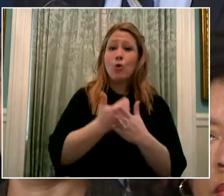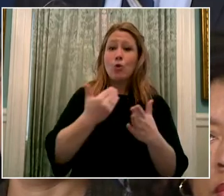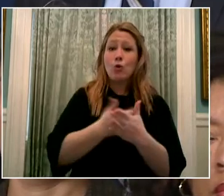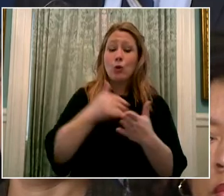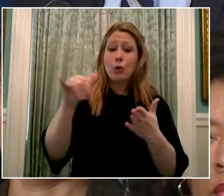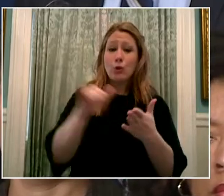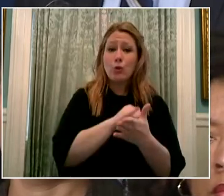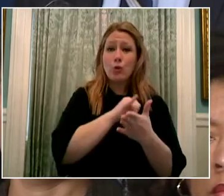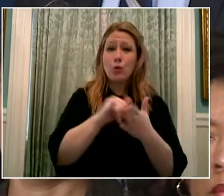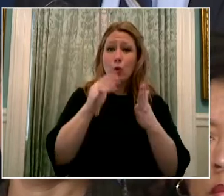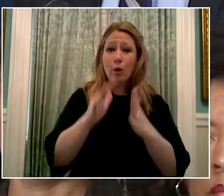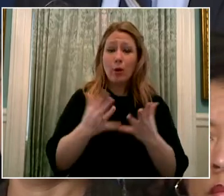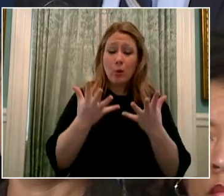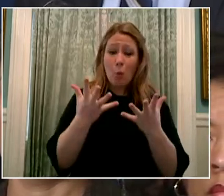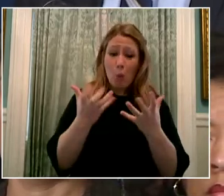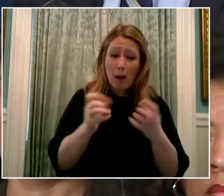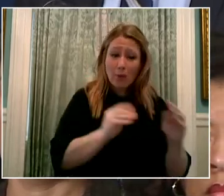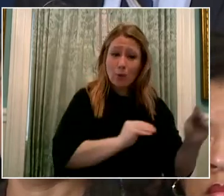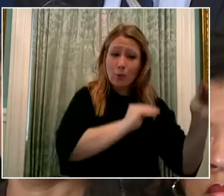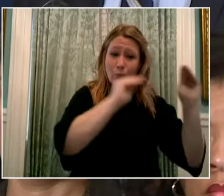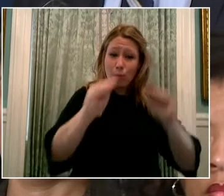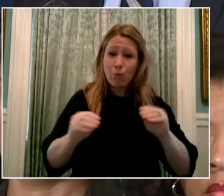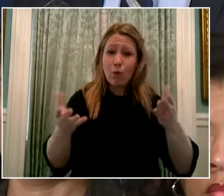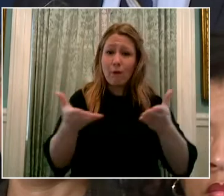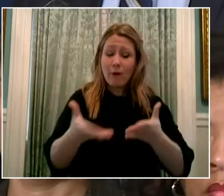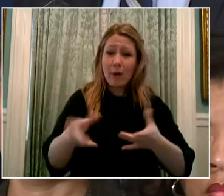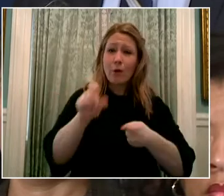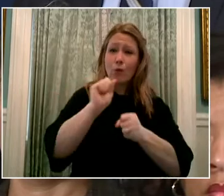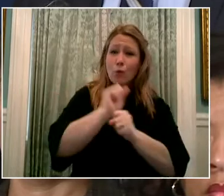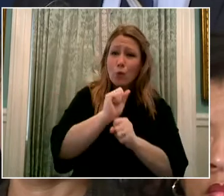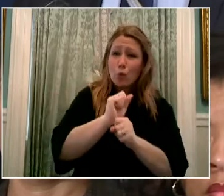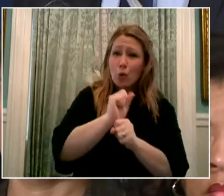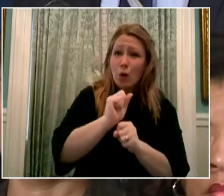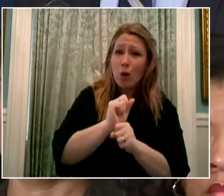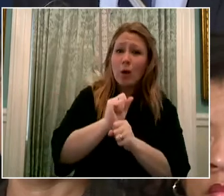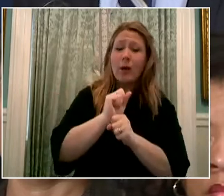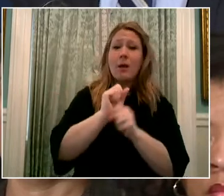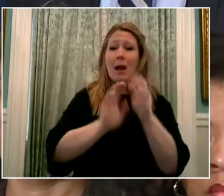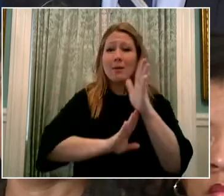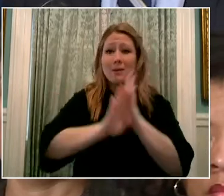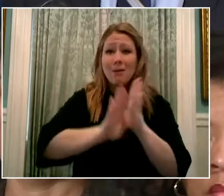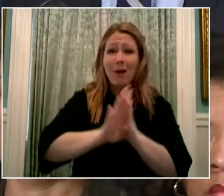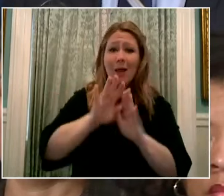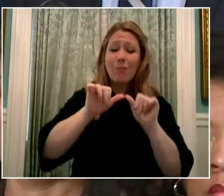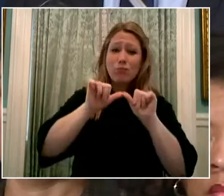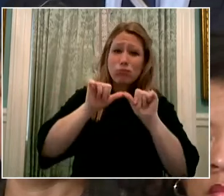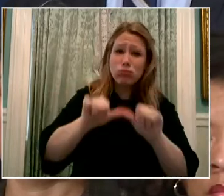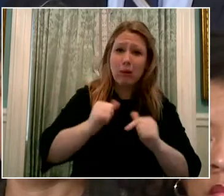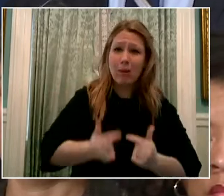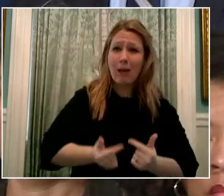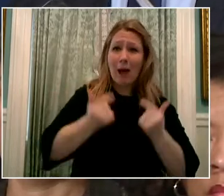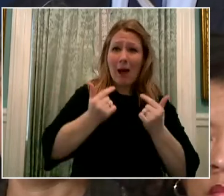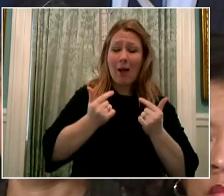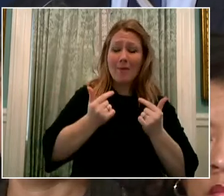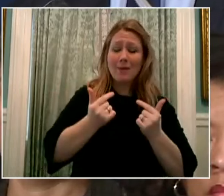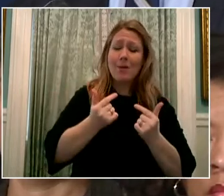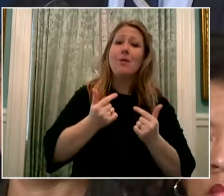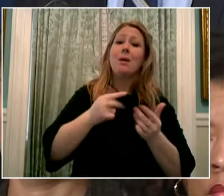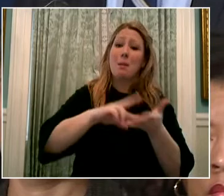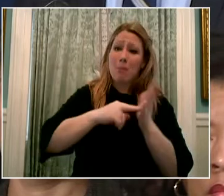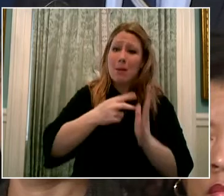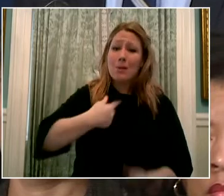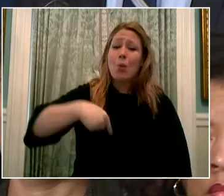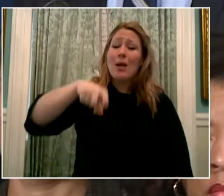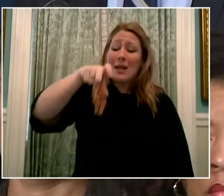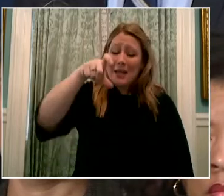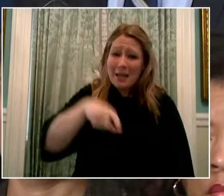to do, work lawfully, and build stable lives for themselves, we need Washington to respond.